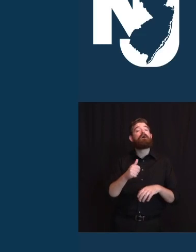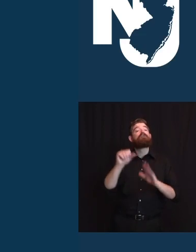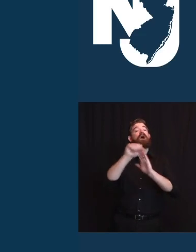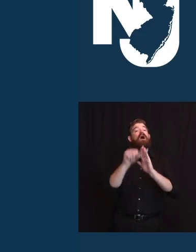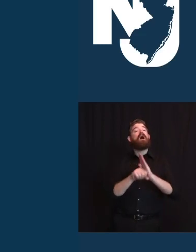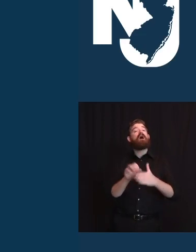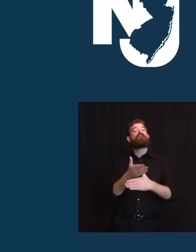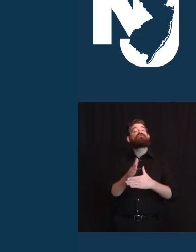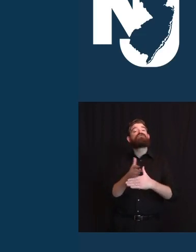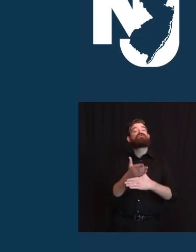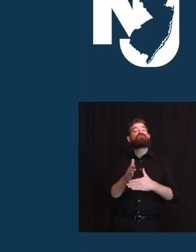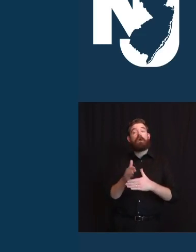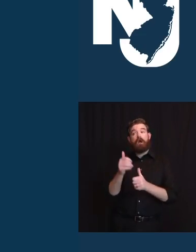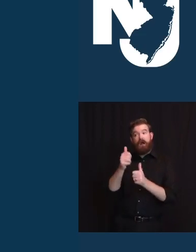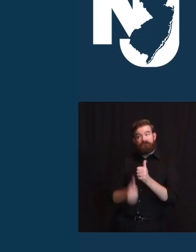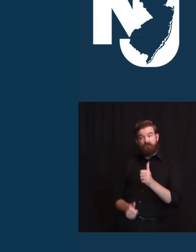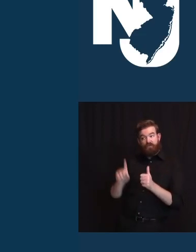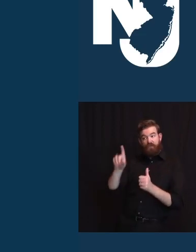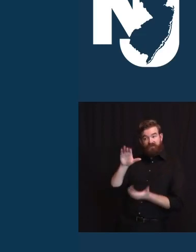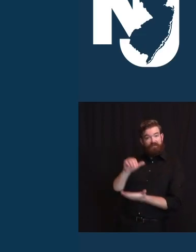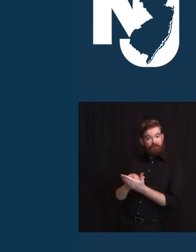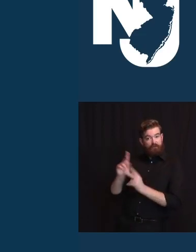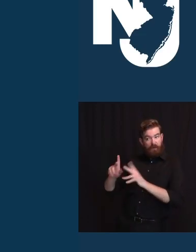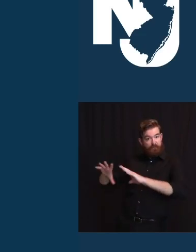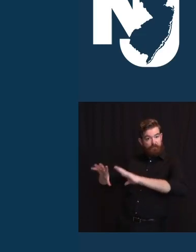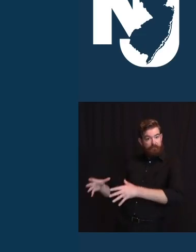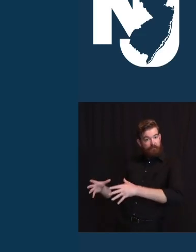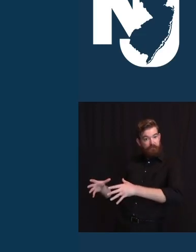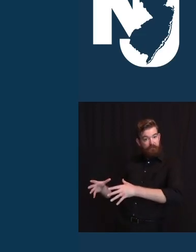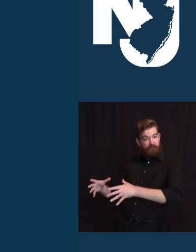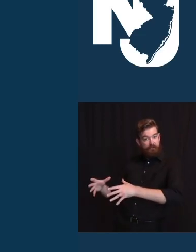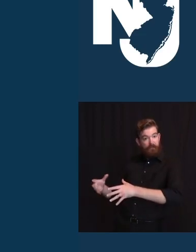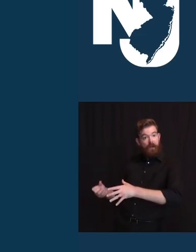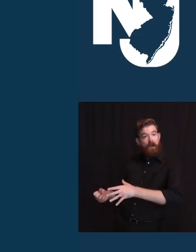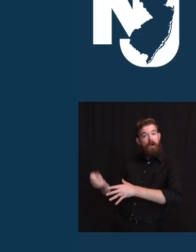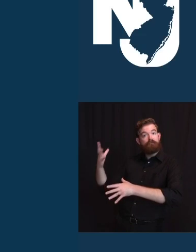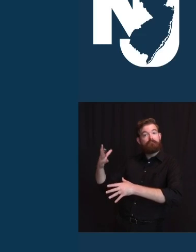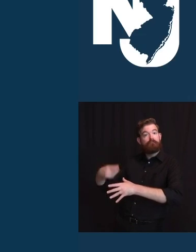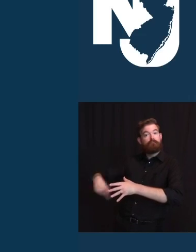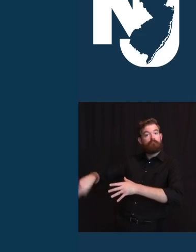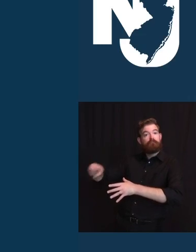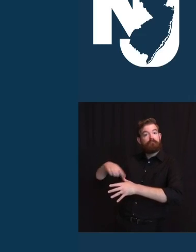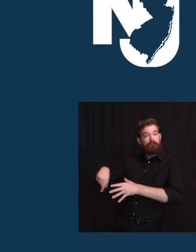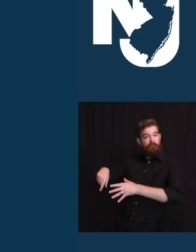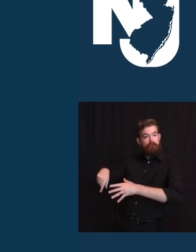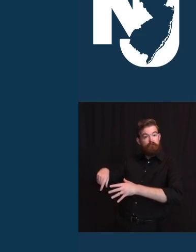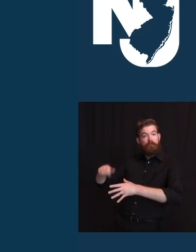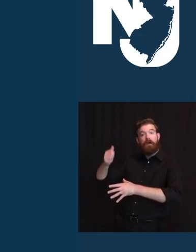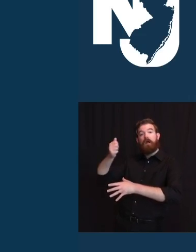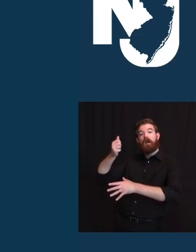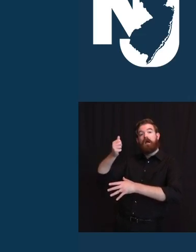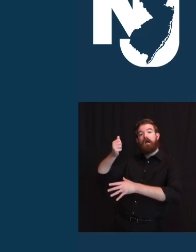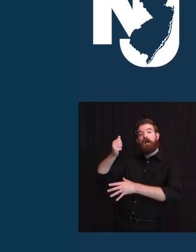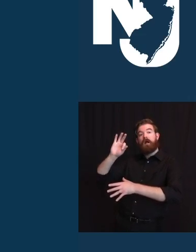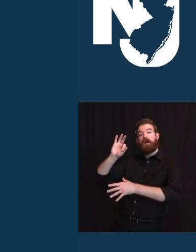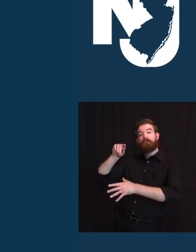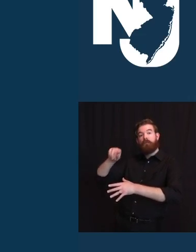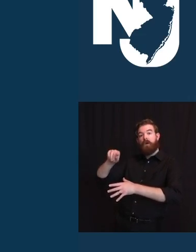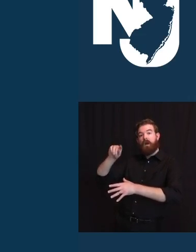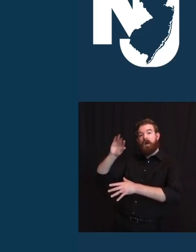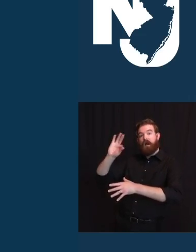So we've passed our first objective of 15 per. We're well on our way to our goal of 30 per 100,000. Only